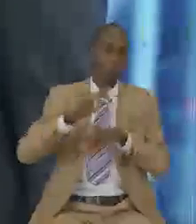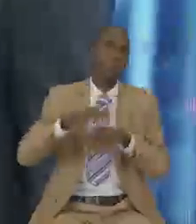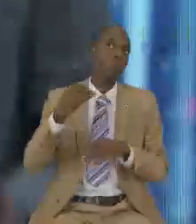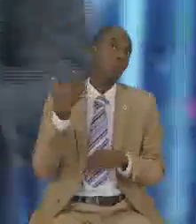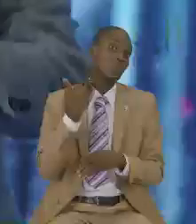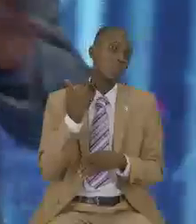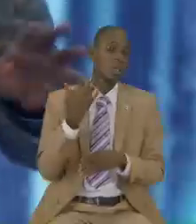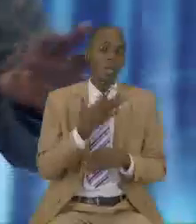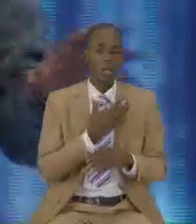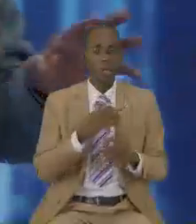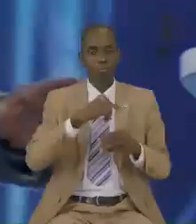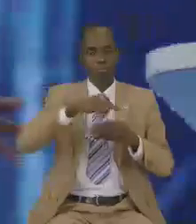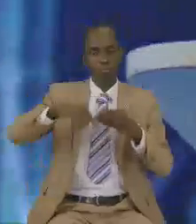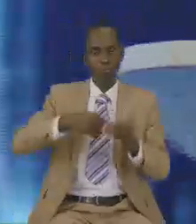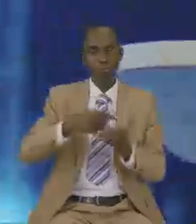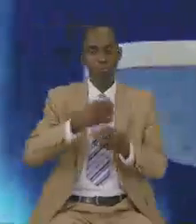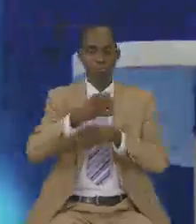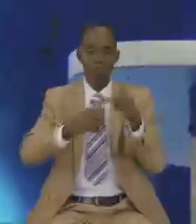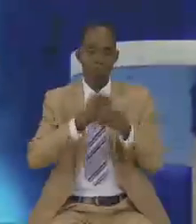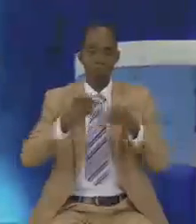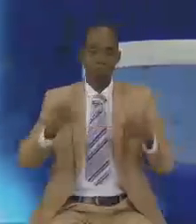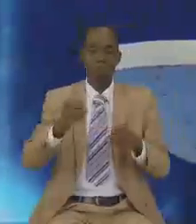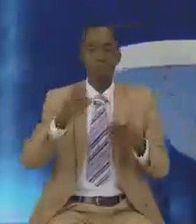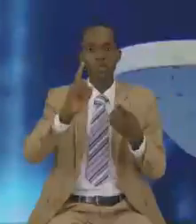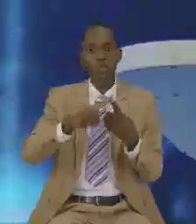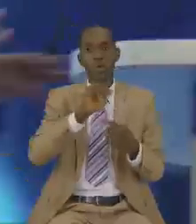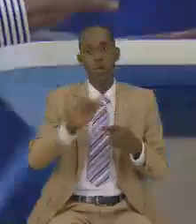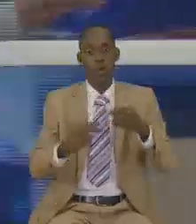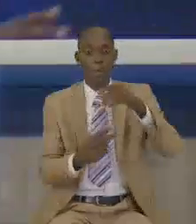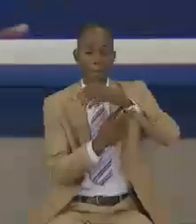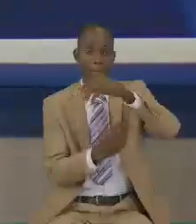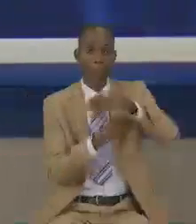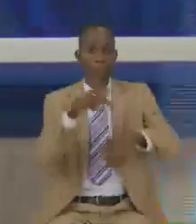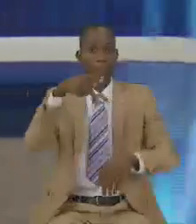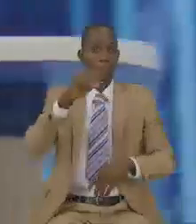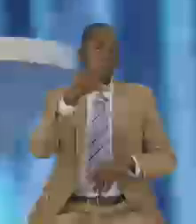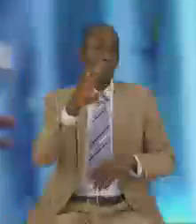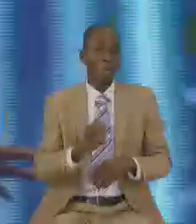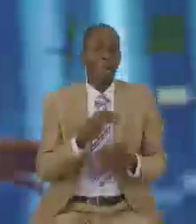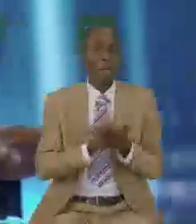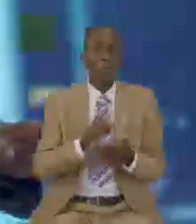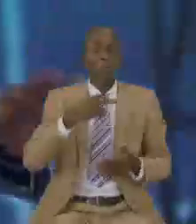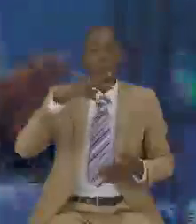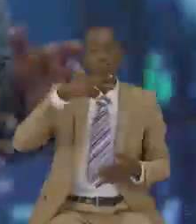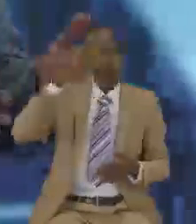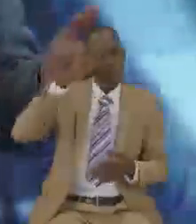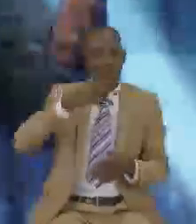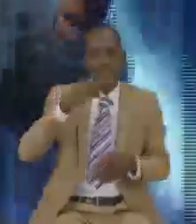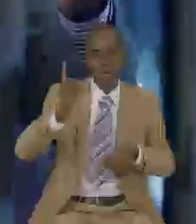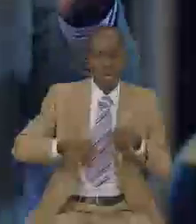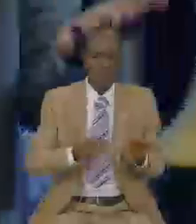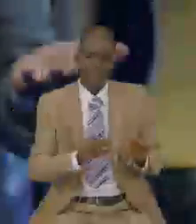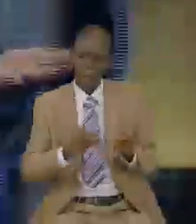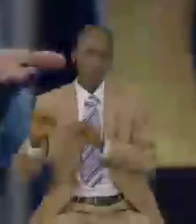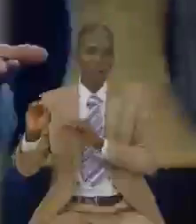pole. And that goat tied there couldn't move any place because